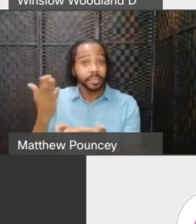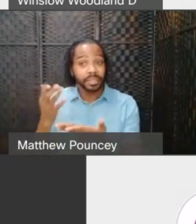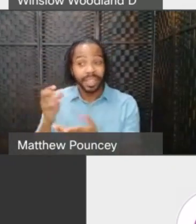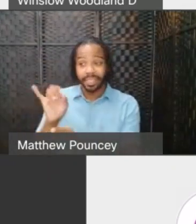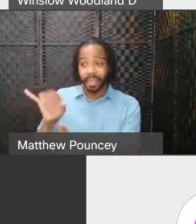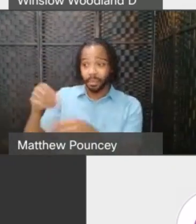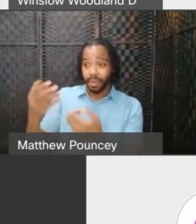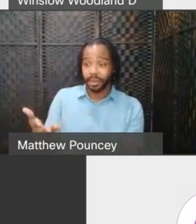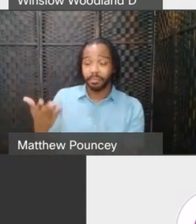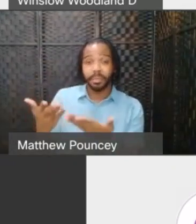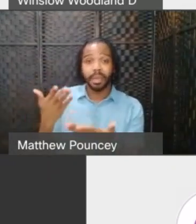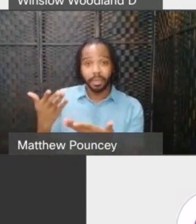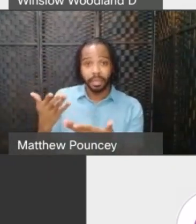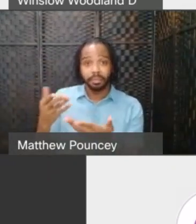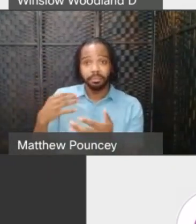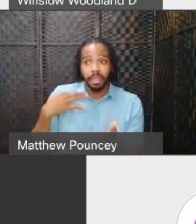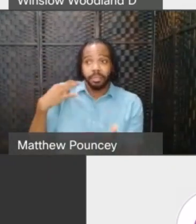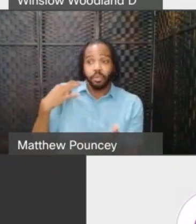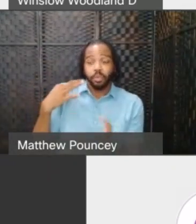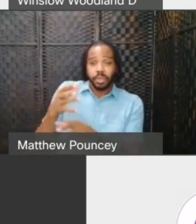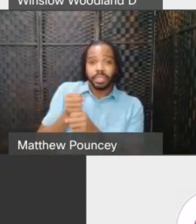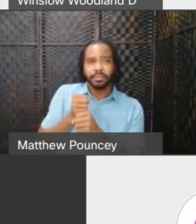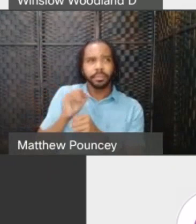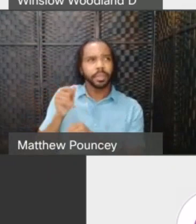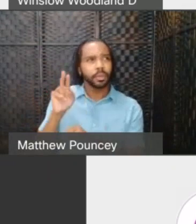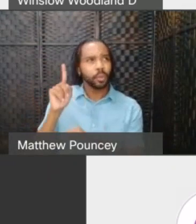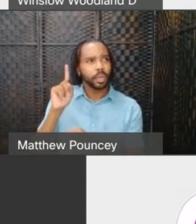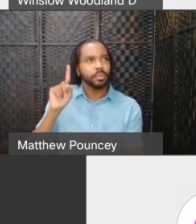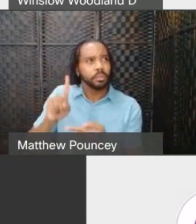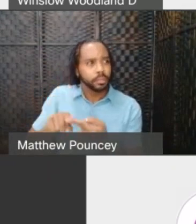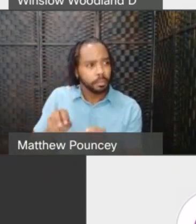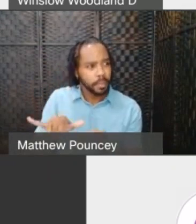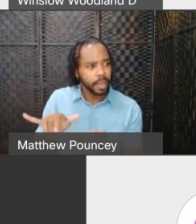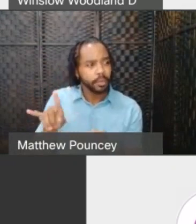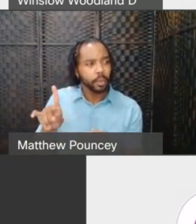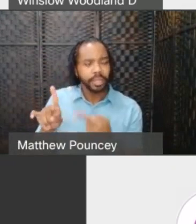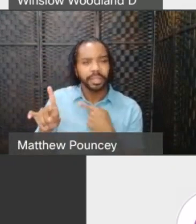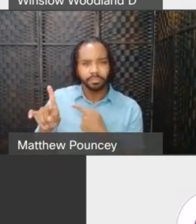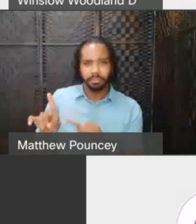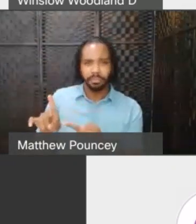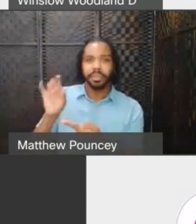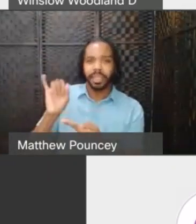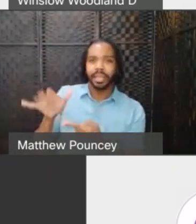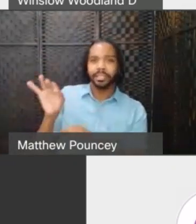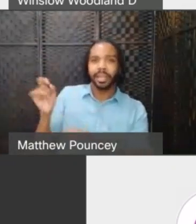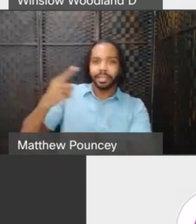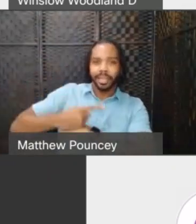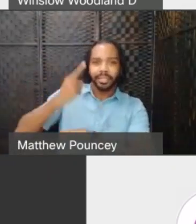entitled to January 1 through, it's about the second week of May, gets you to 90 days of service. If the person